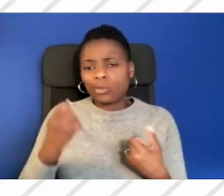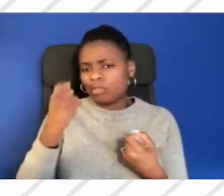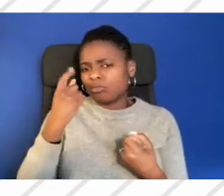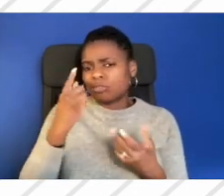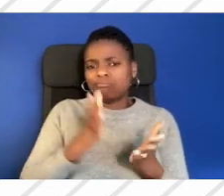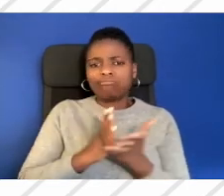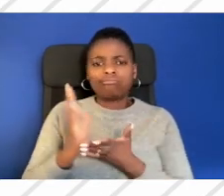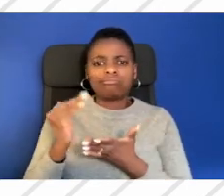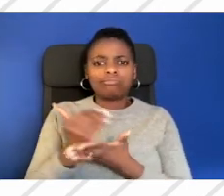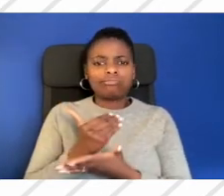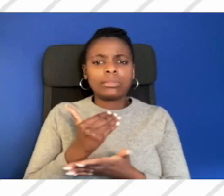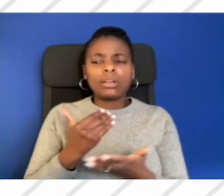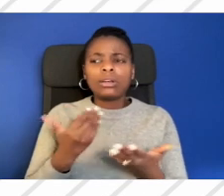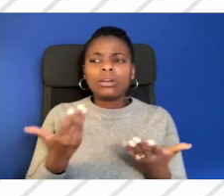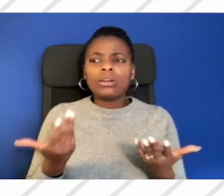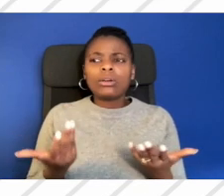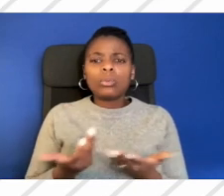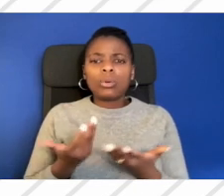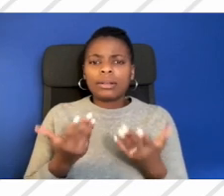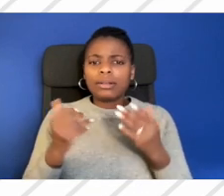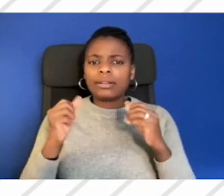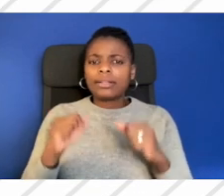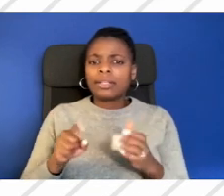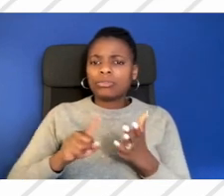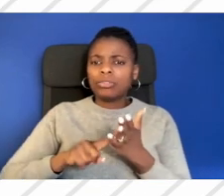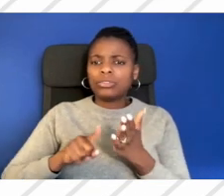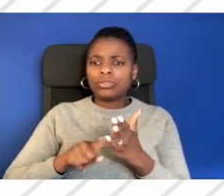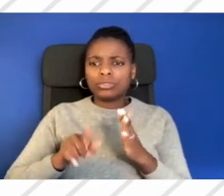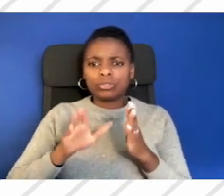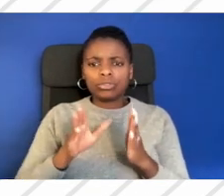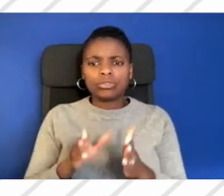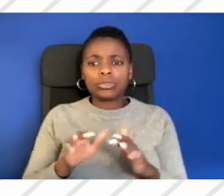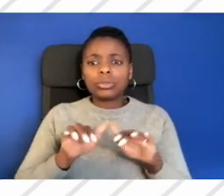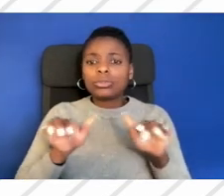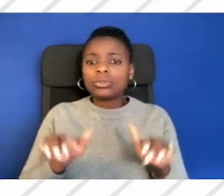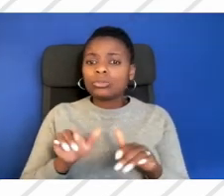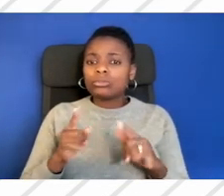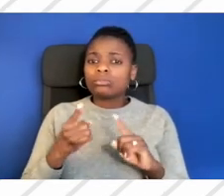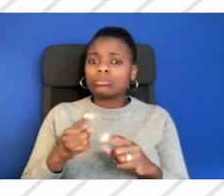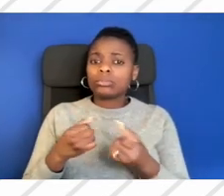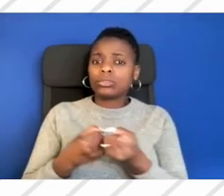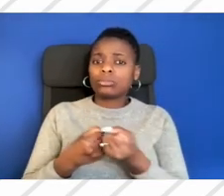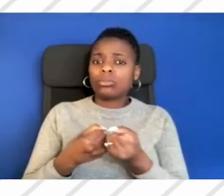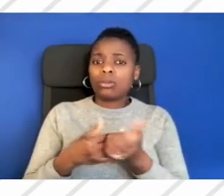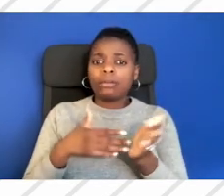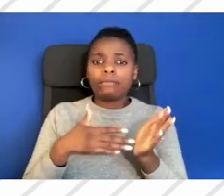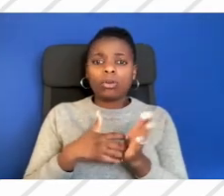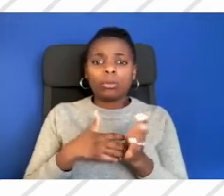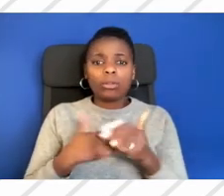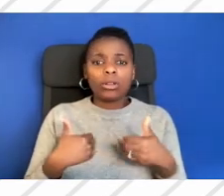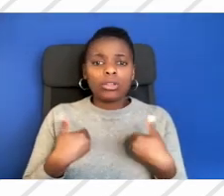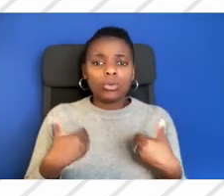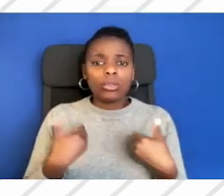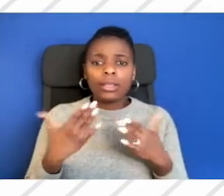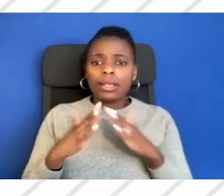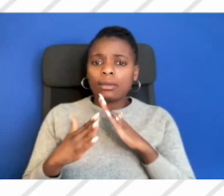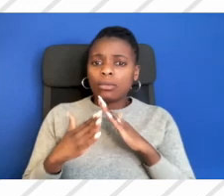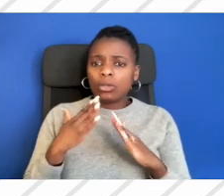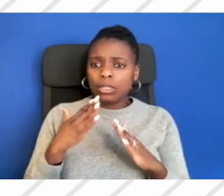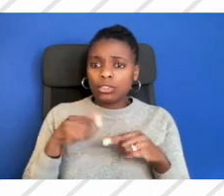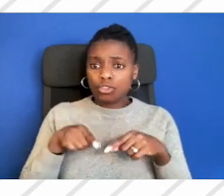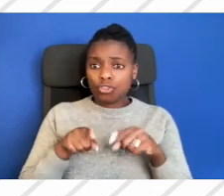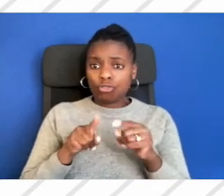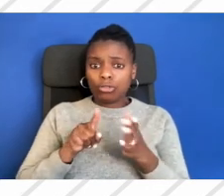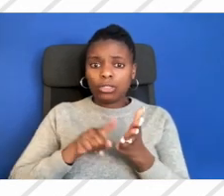And so what do you think that researchers can be doing to better support vulnerable youth and communities, both while the research is